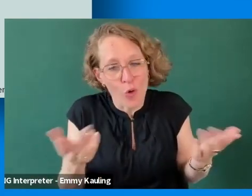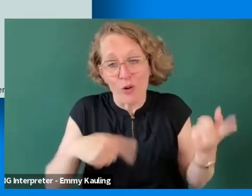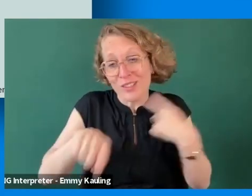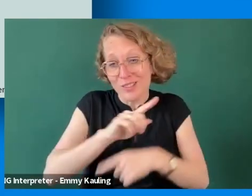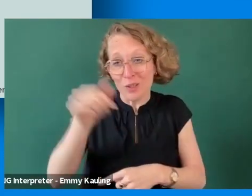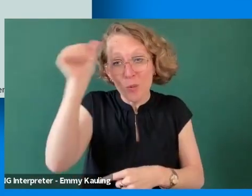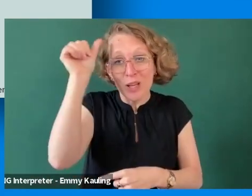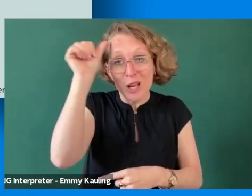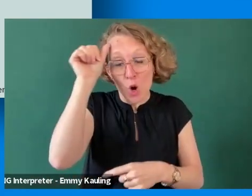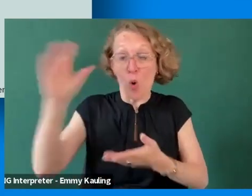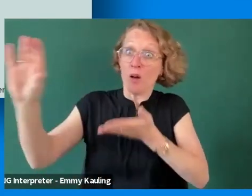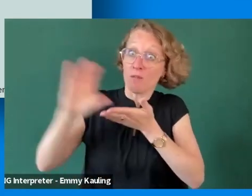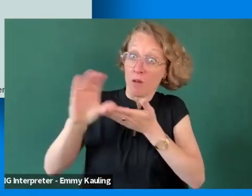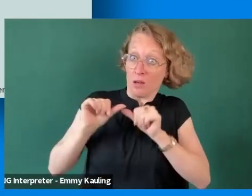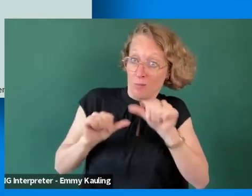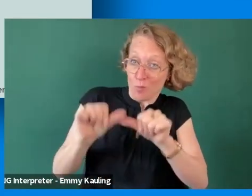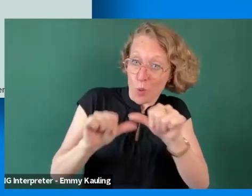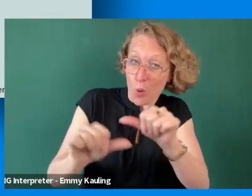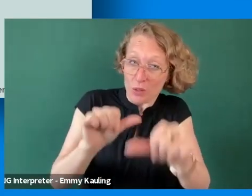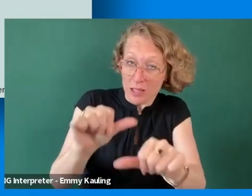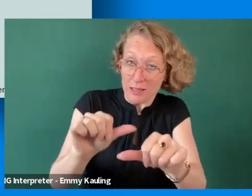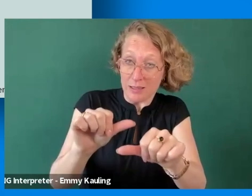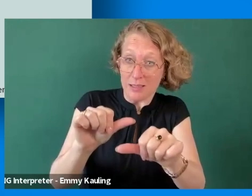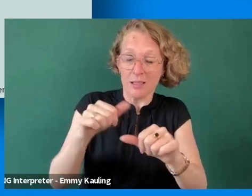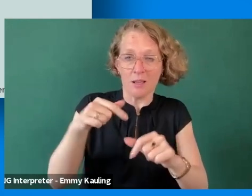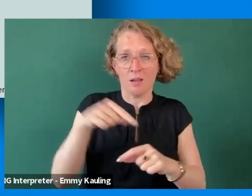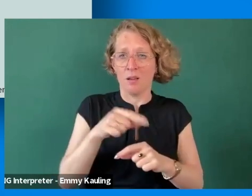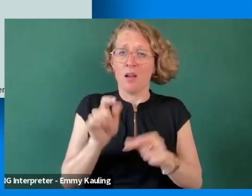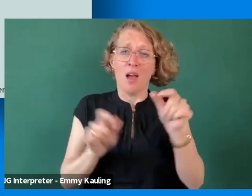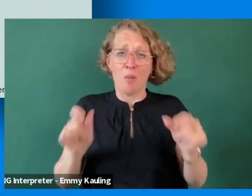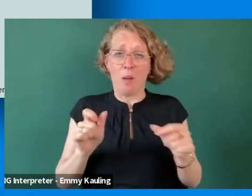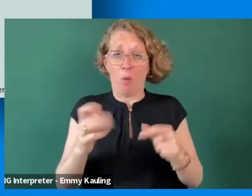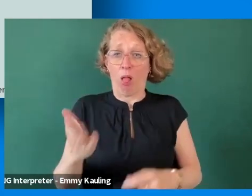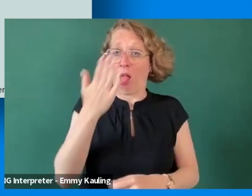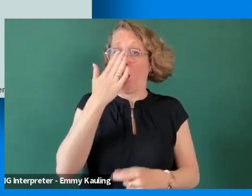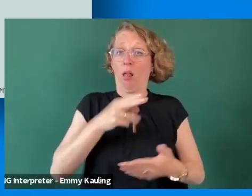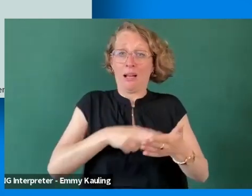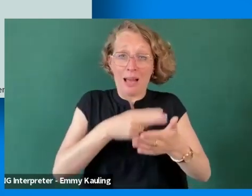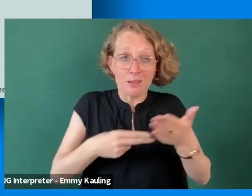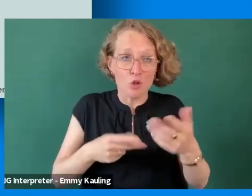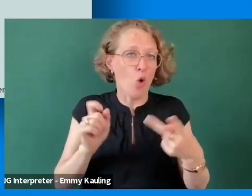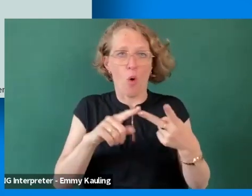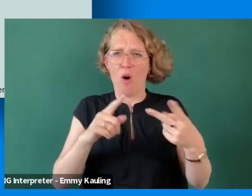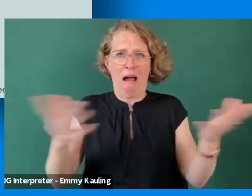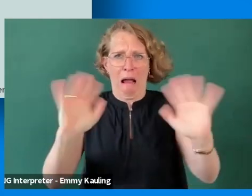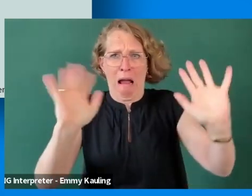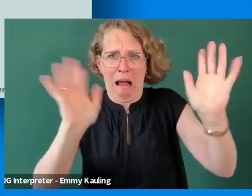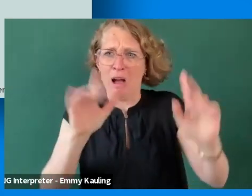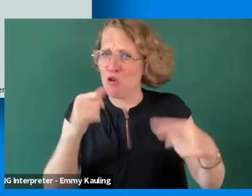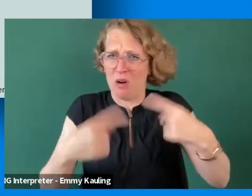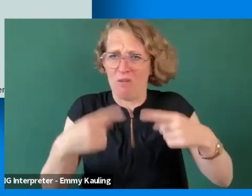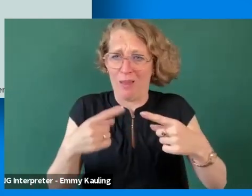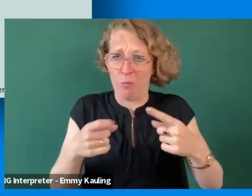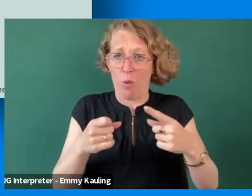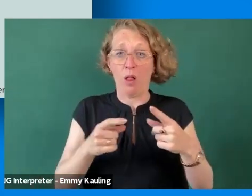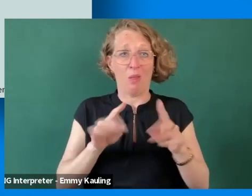in the funding process, these things often people cancel last minute or cannot be available, and then all of this goes out of the window. But this